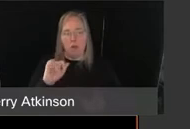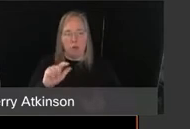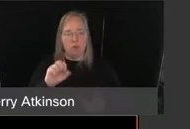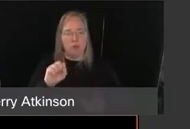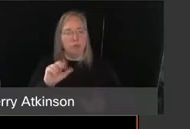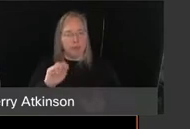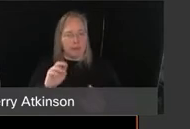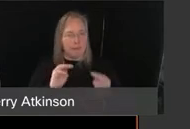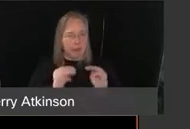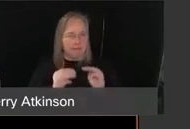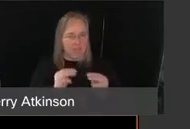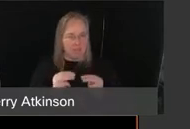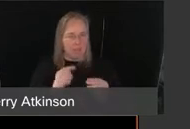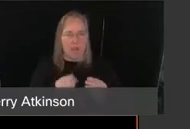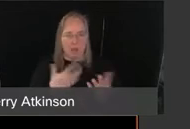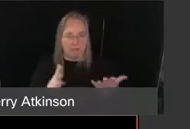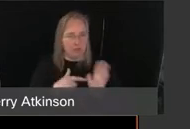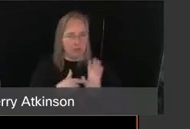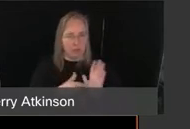that.